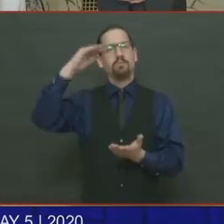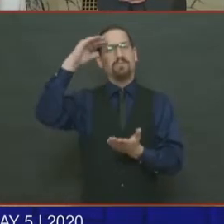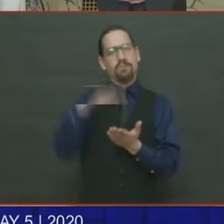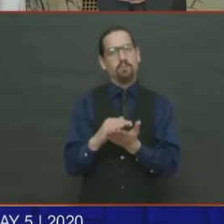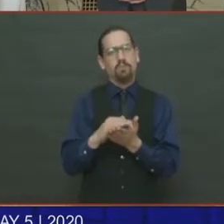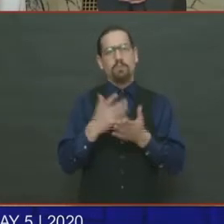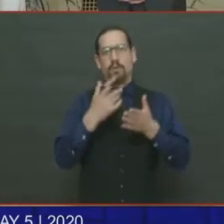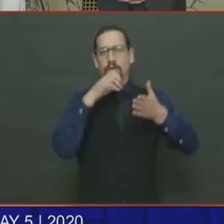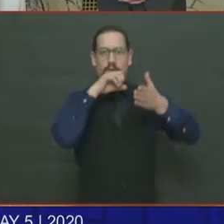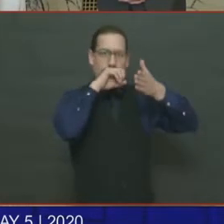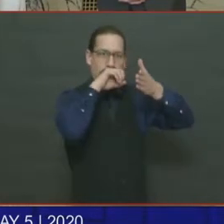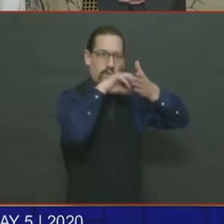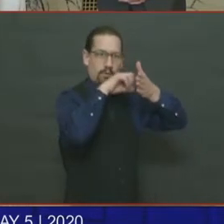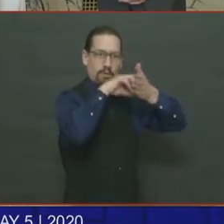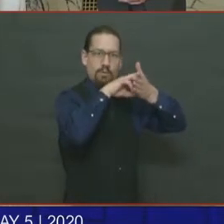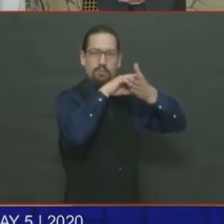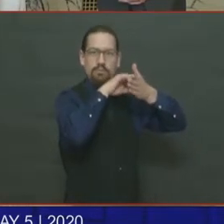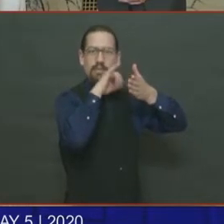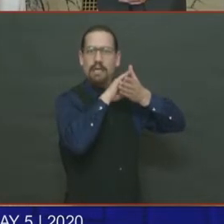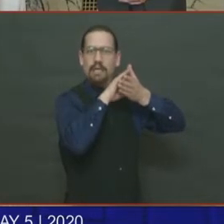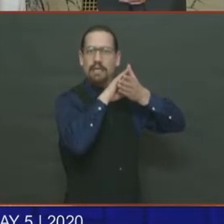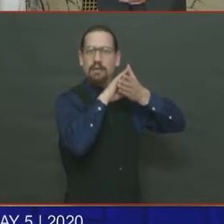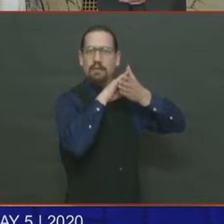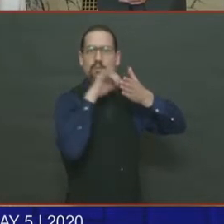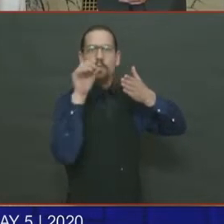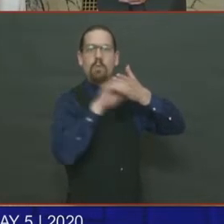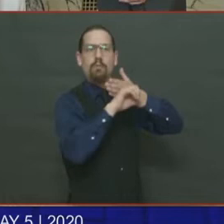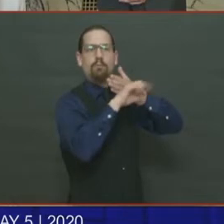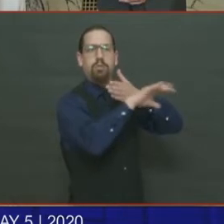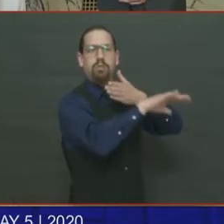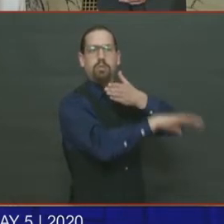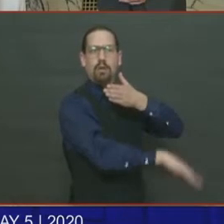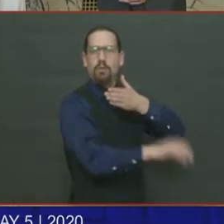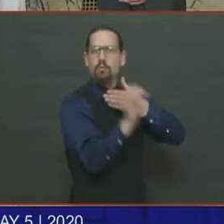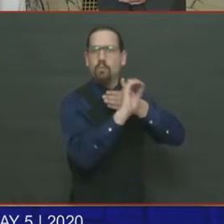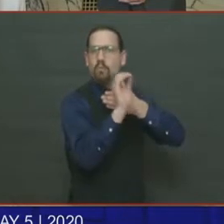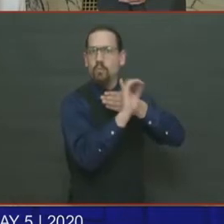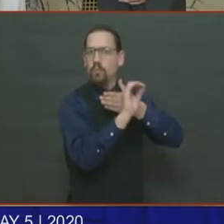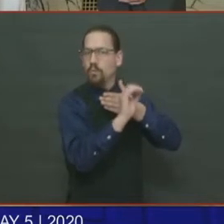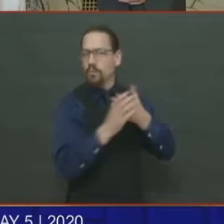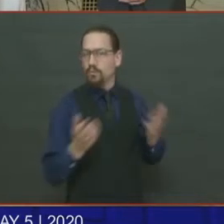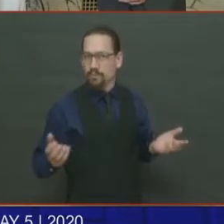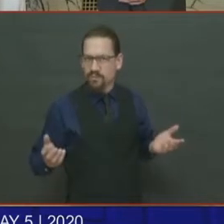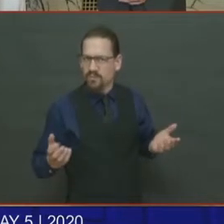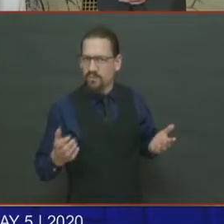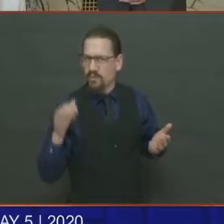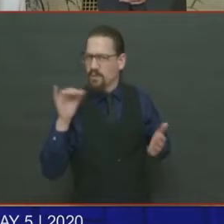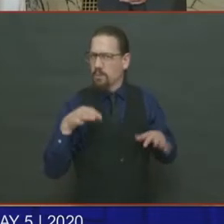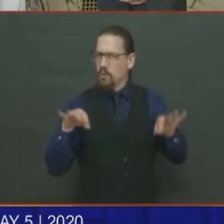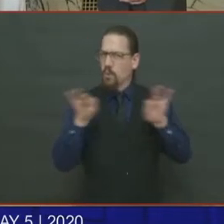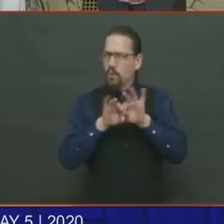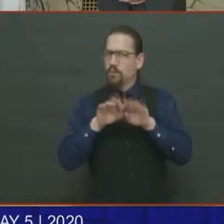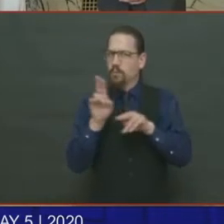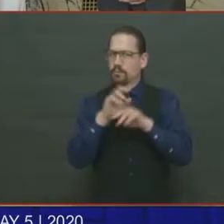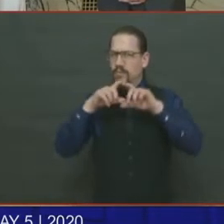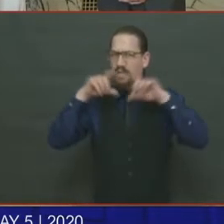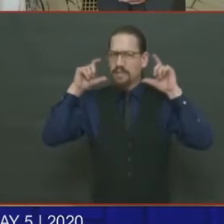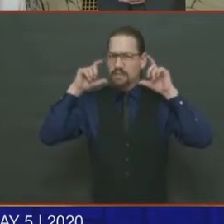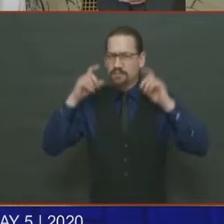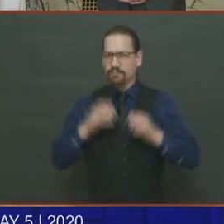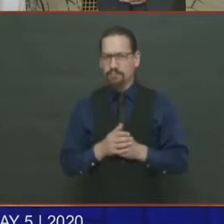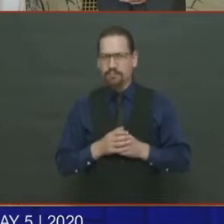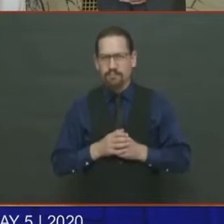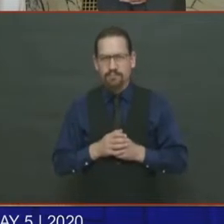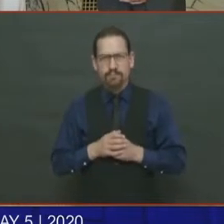do social distancing. For example, in public places, in the grocery store, or some